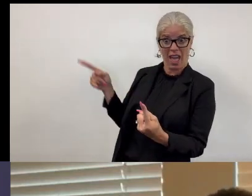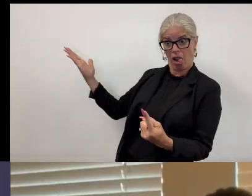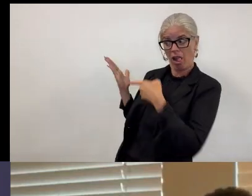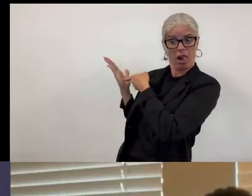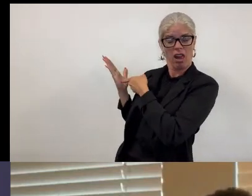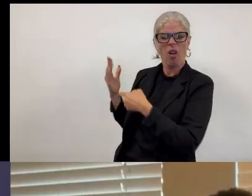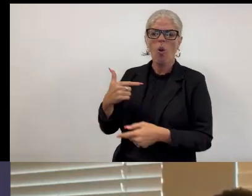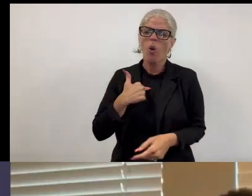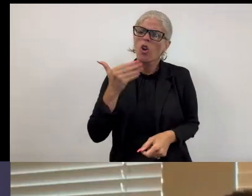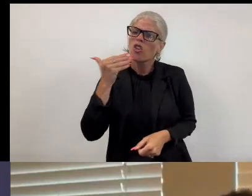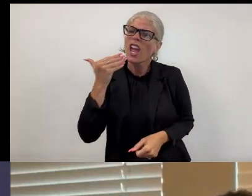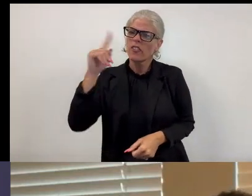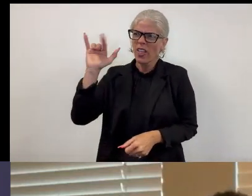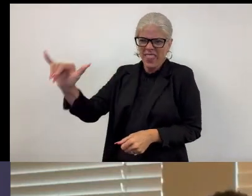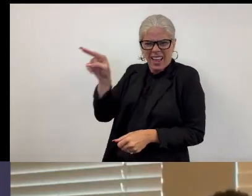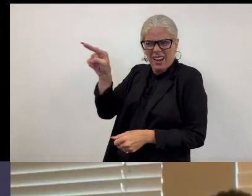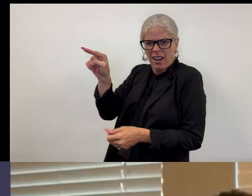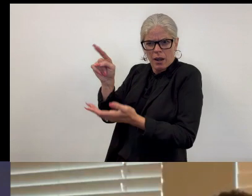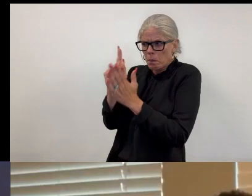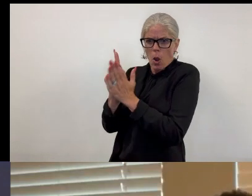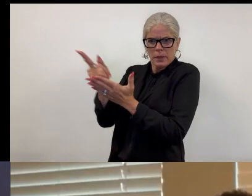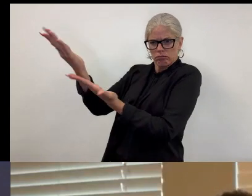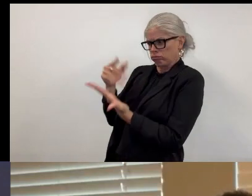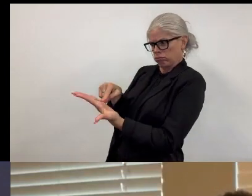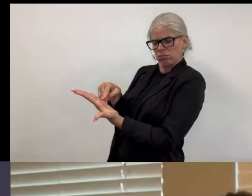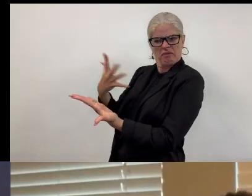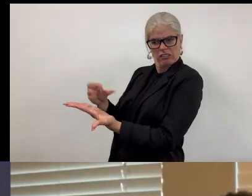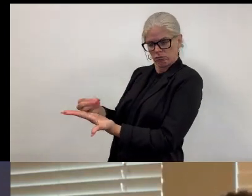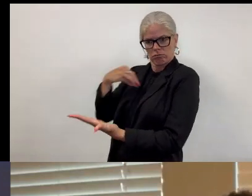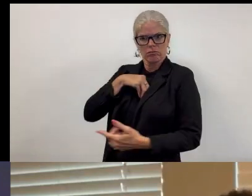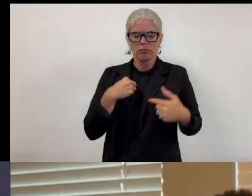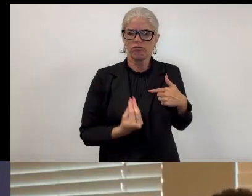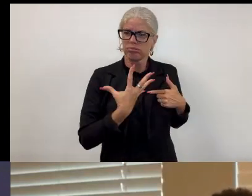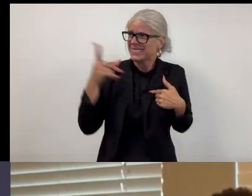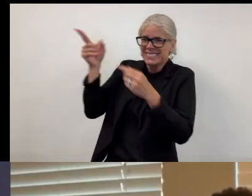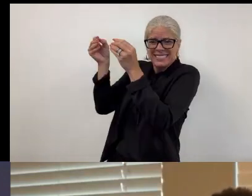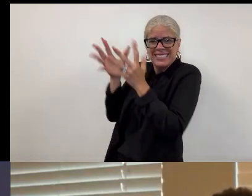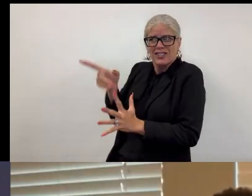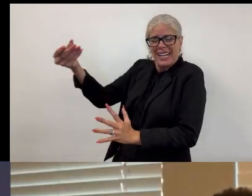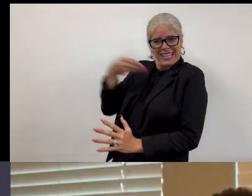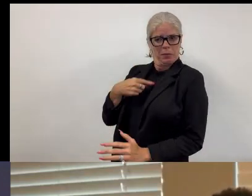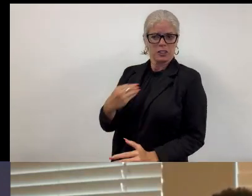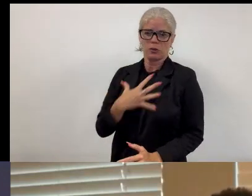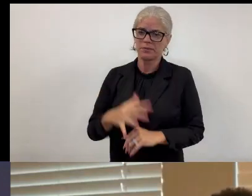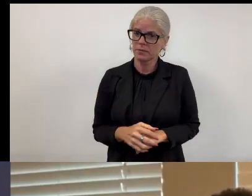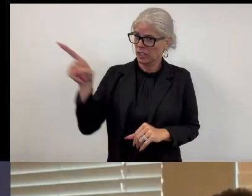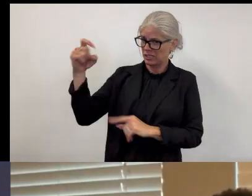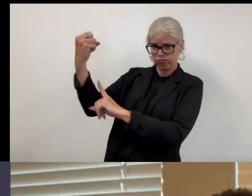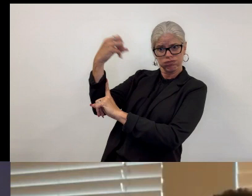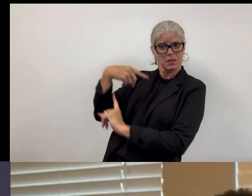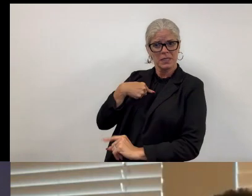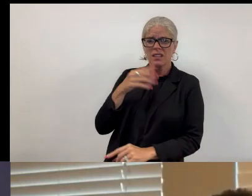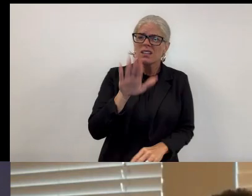of life, I'm really so grateful for that exposure and really that inspiration from Mrs. Rothstein to